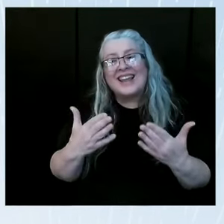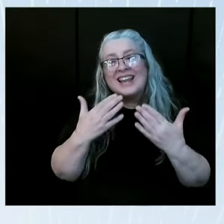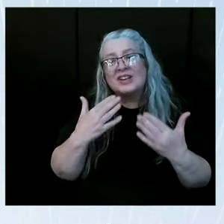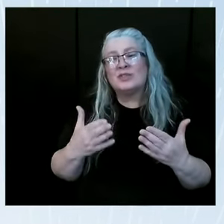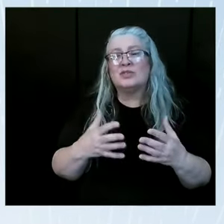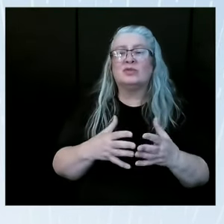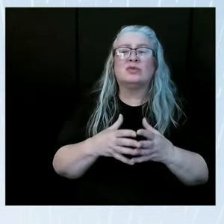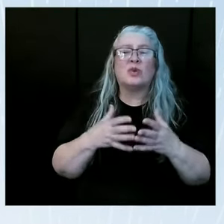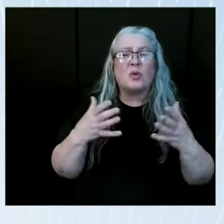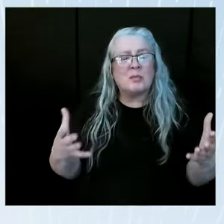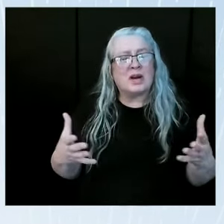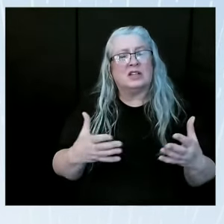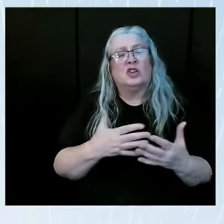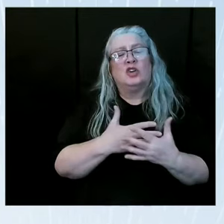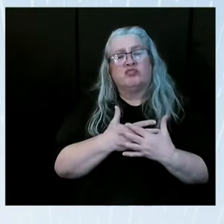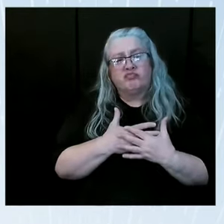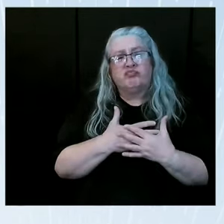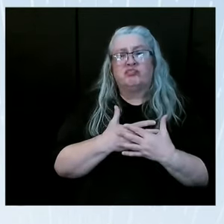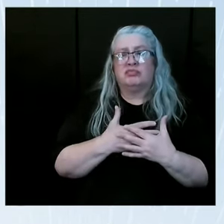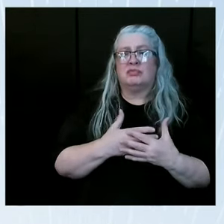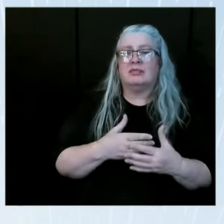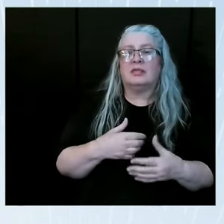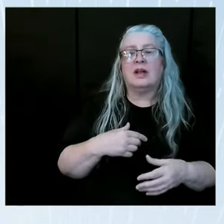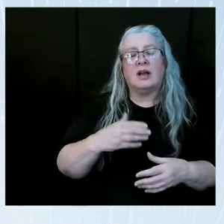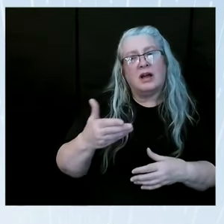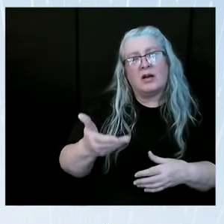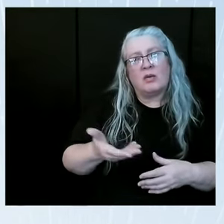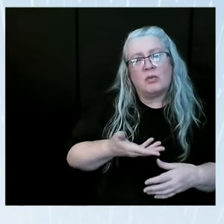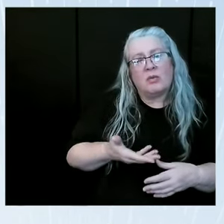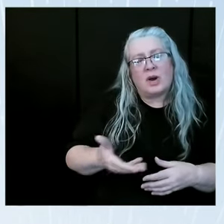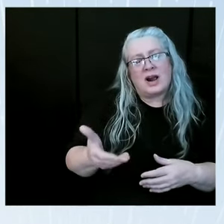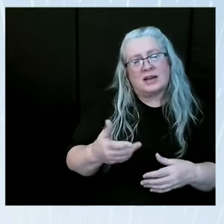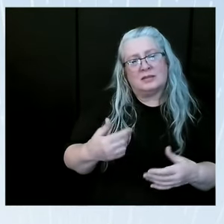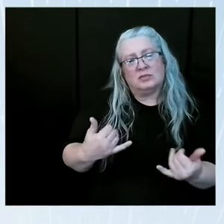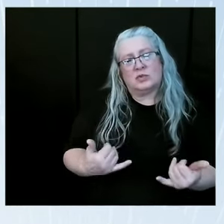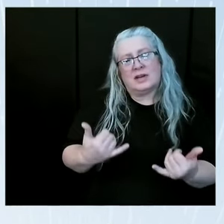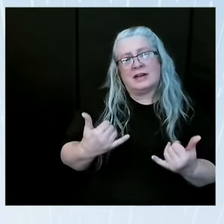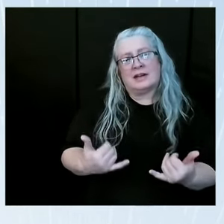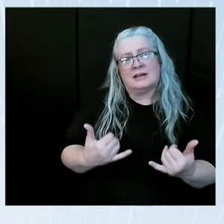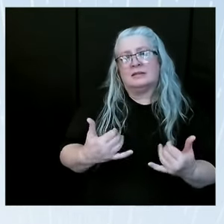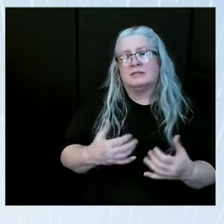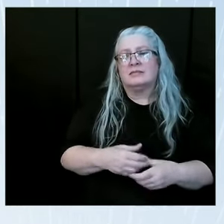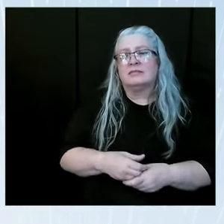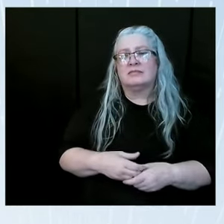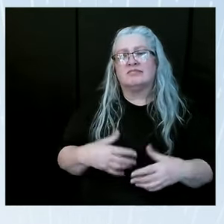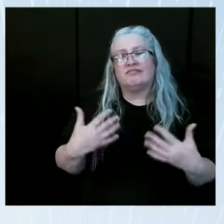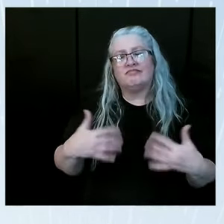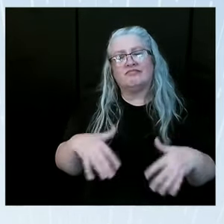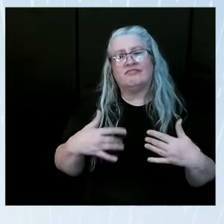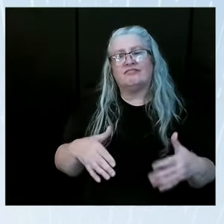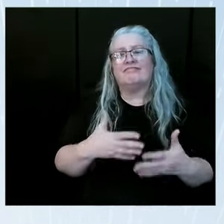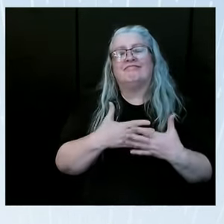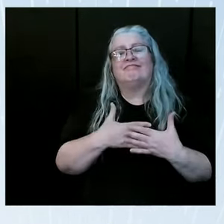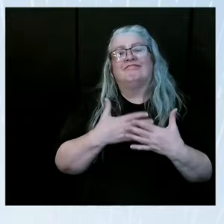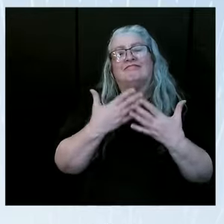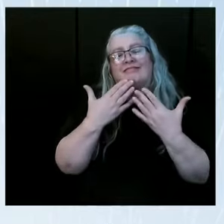for having me here today. This has been one for the memoirs. Thank you.